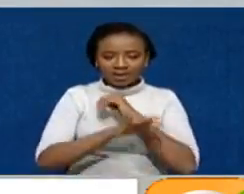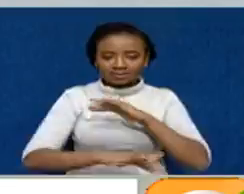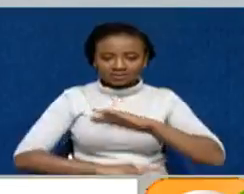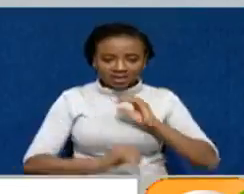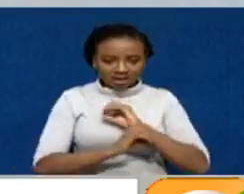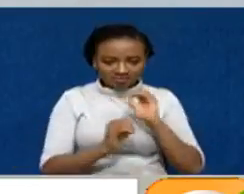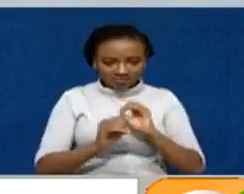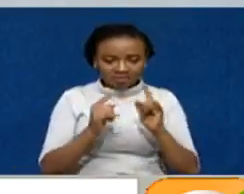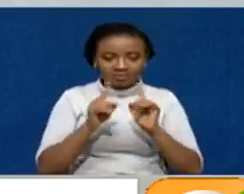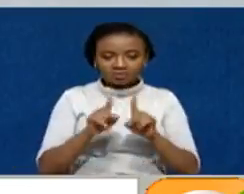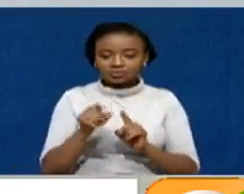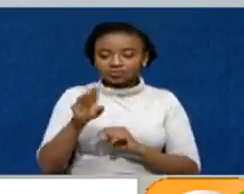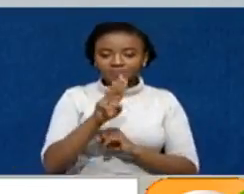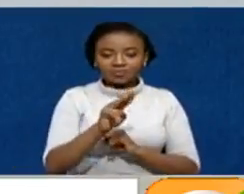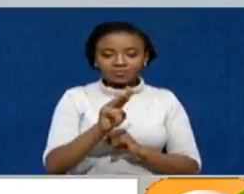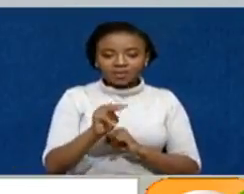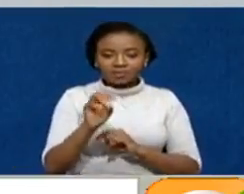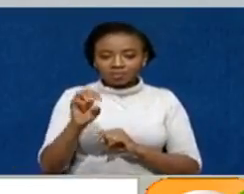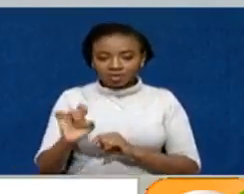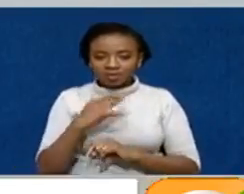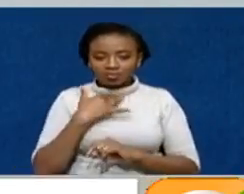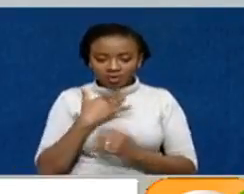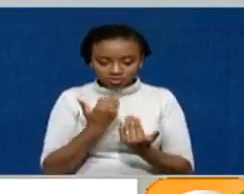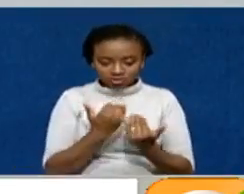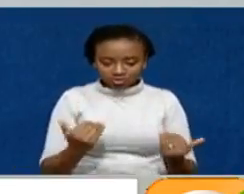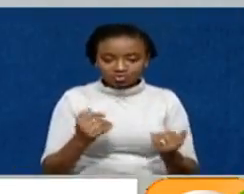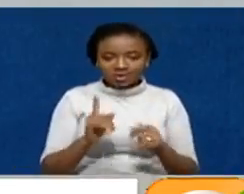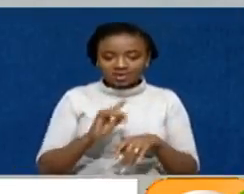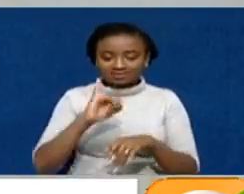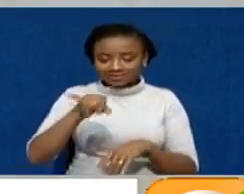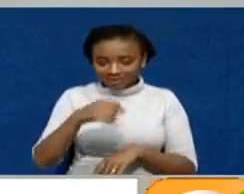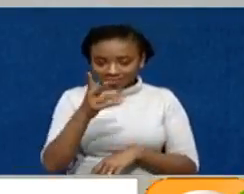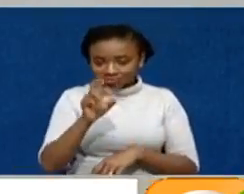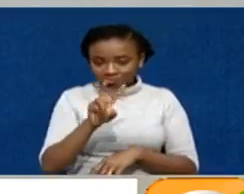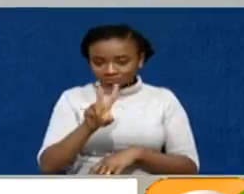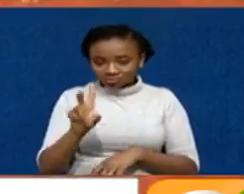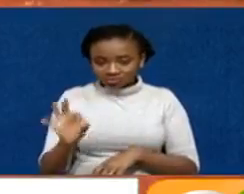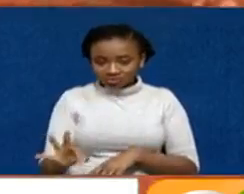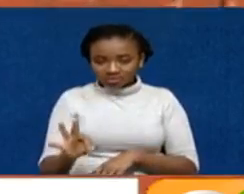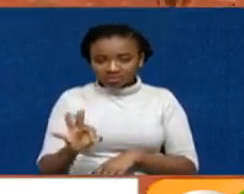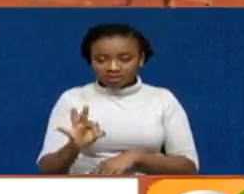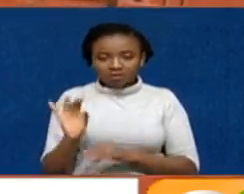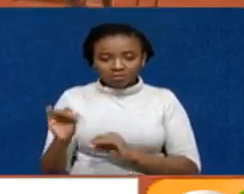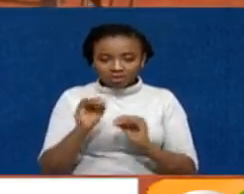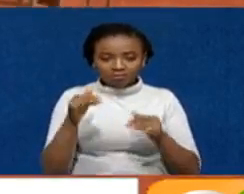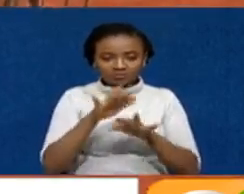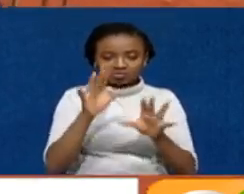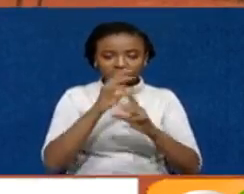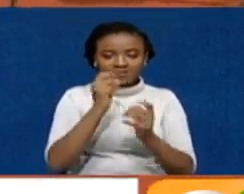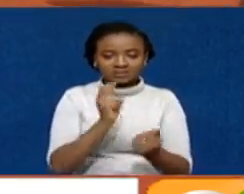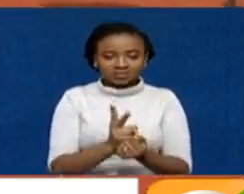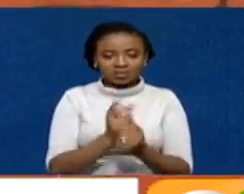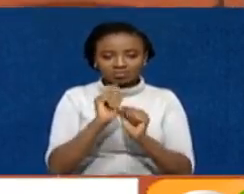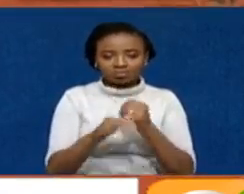ministry says it wants to address as learners transition to junior secondary in January 2023. At least 20,000